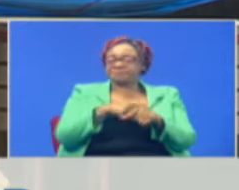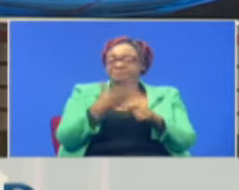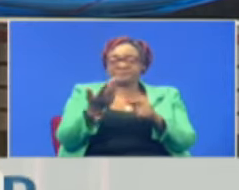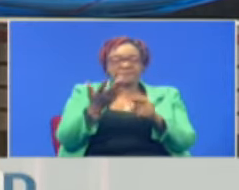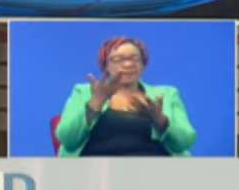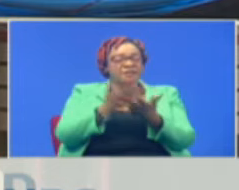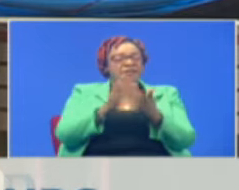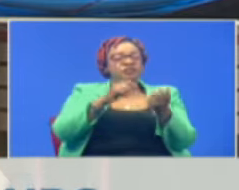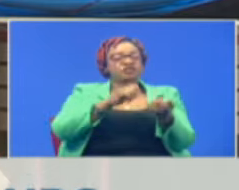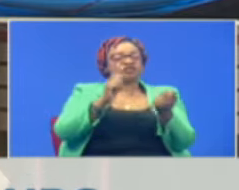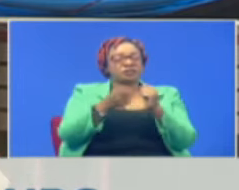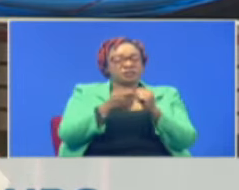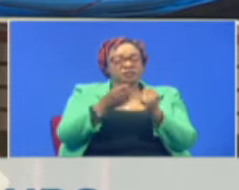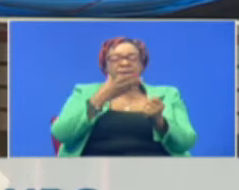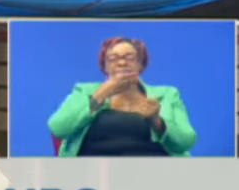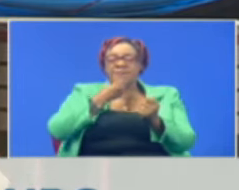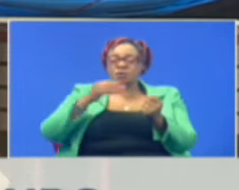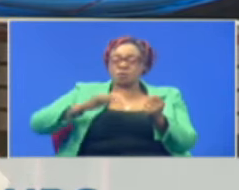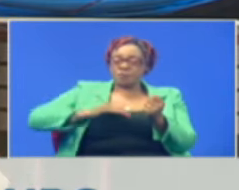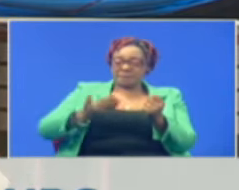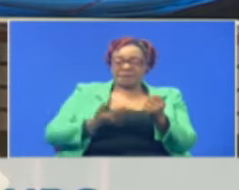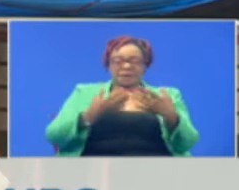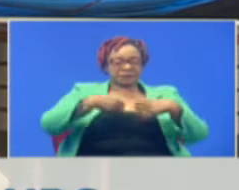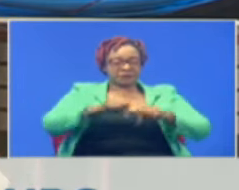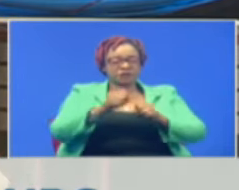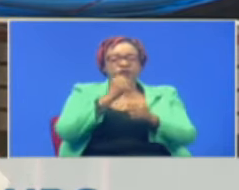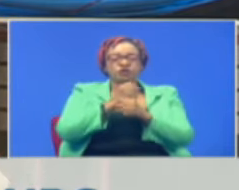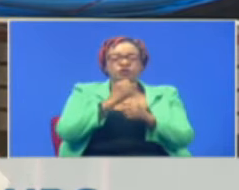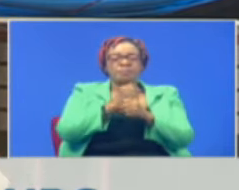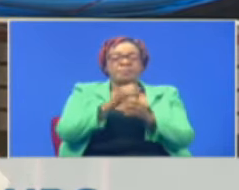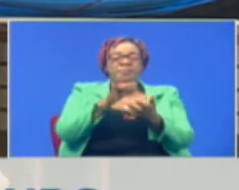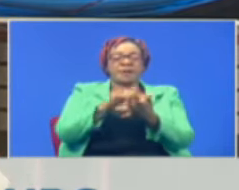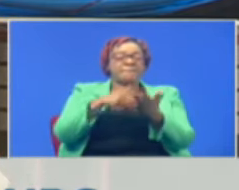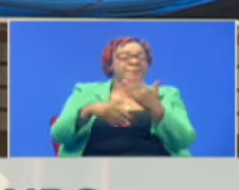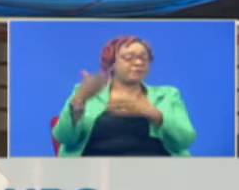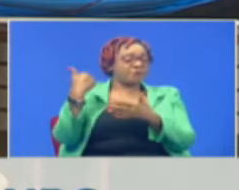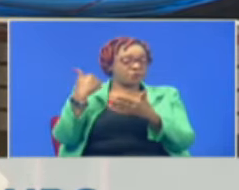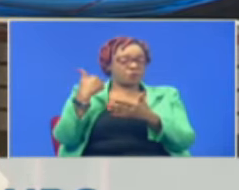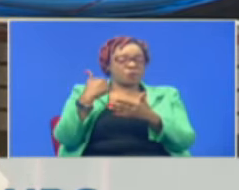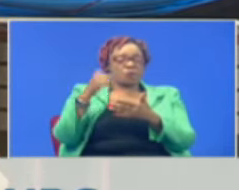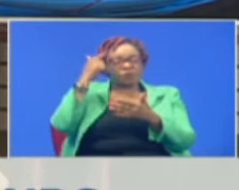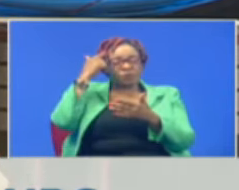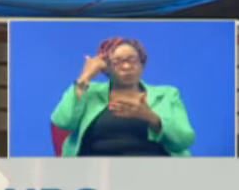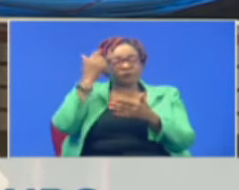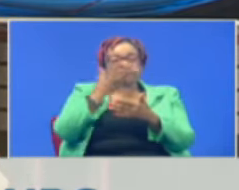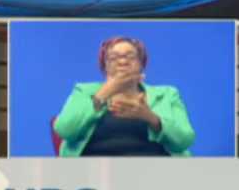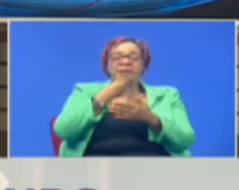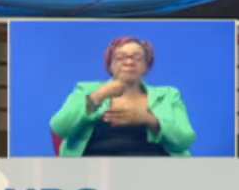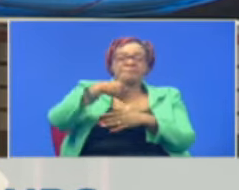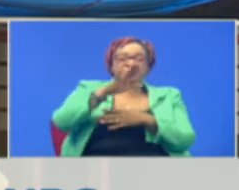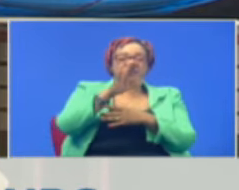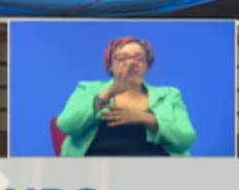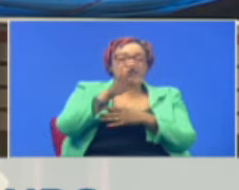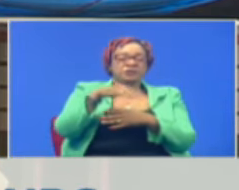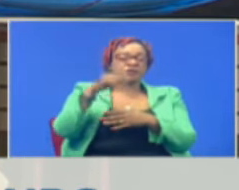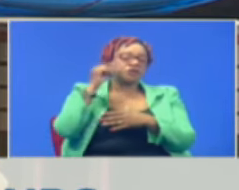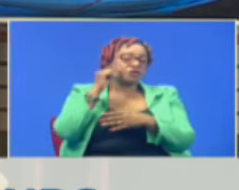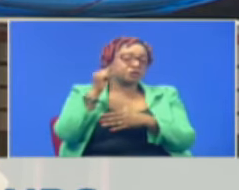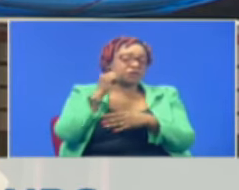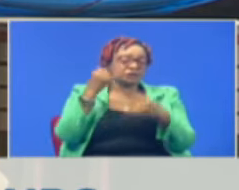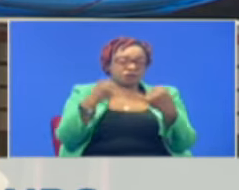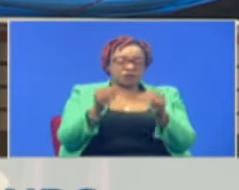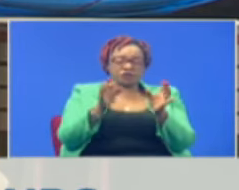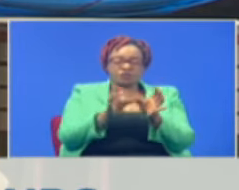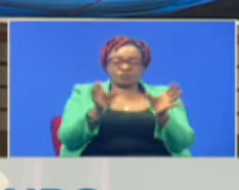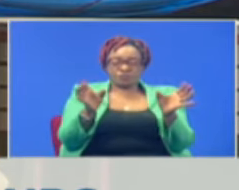many women are ably taking on jobs that were previously the preserve of men. But then add the gender divide to a